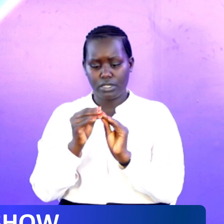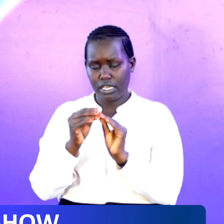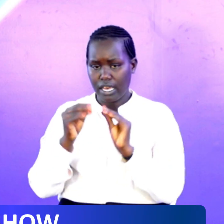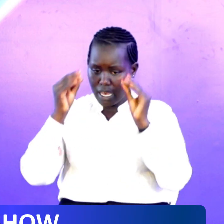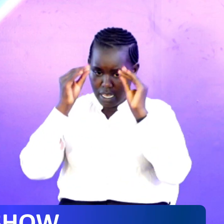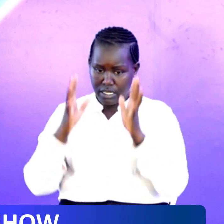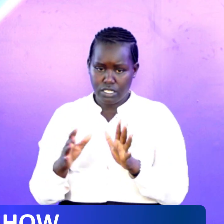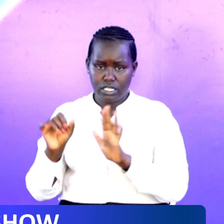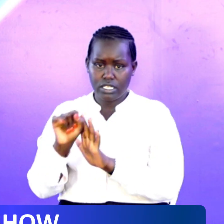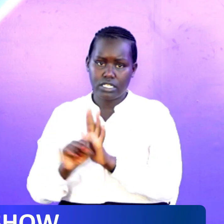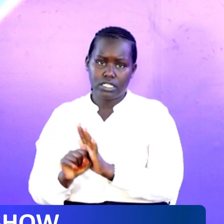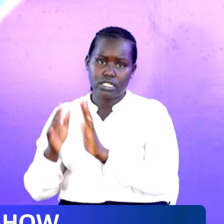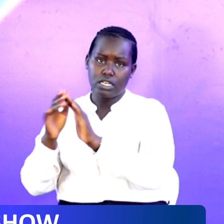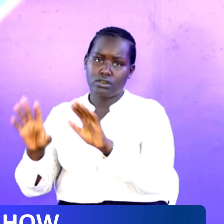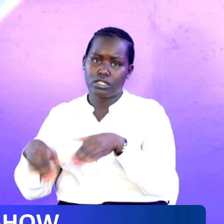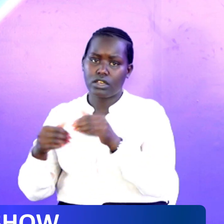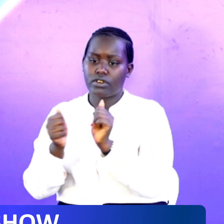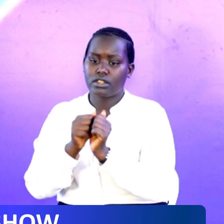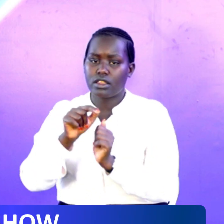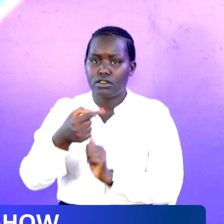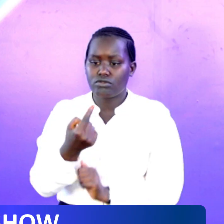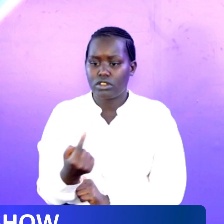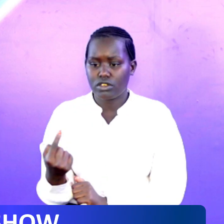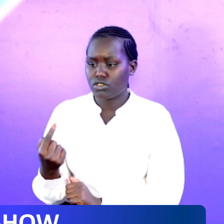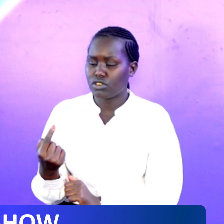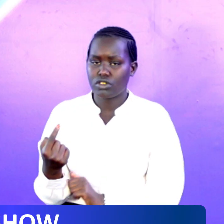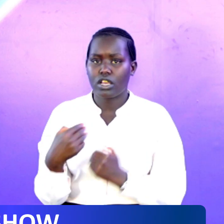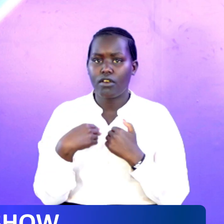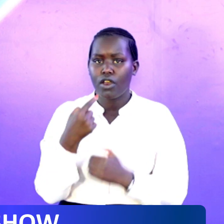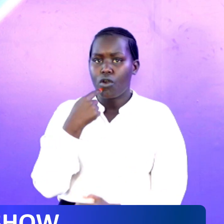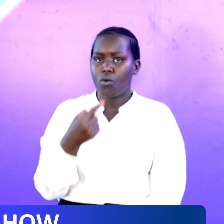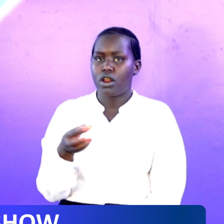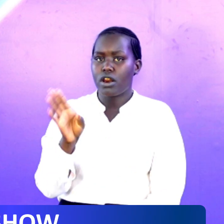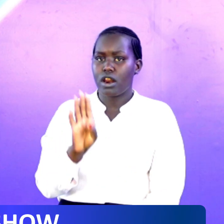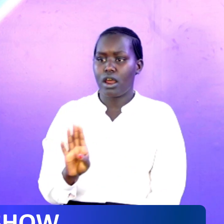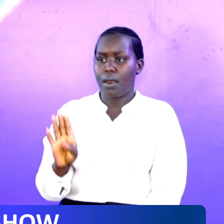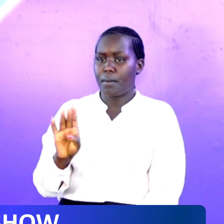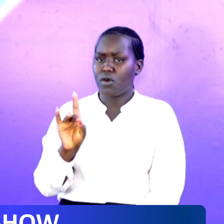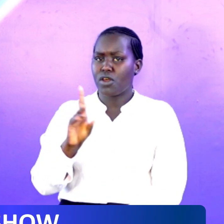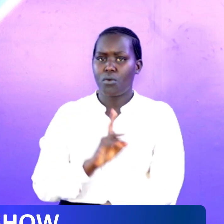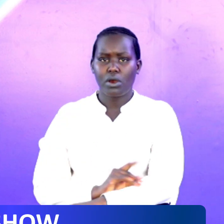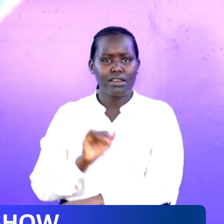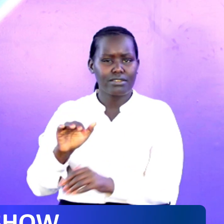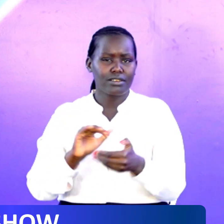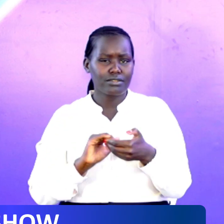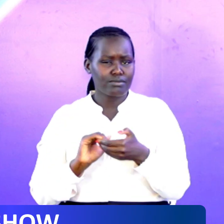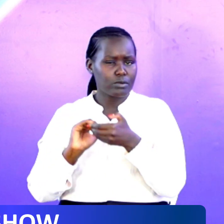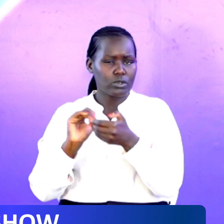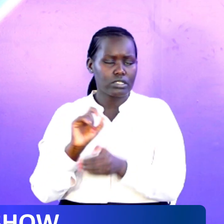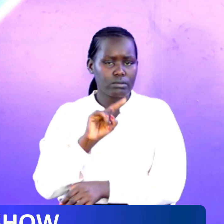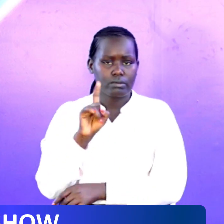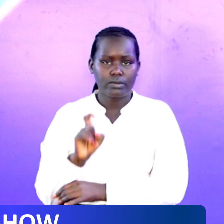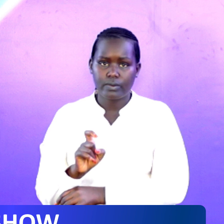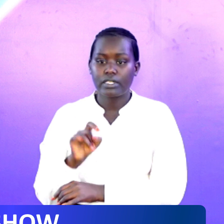House and giving them 10,000 shillings each, blowing 100 million in one day, is that democracy?